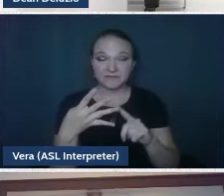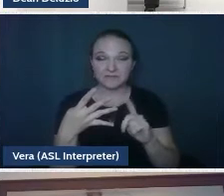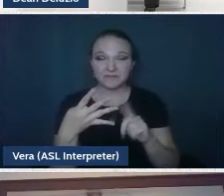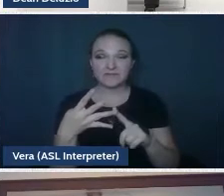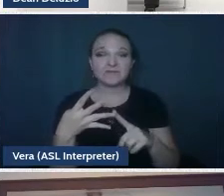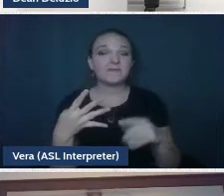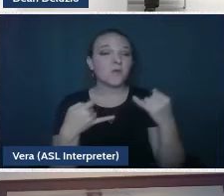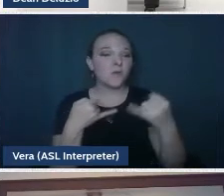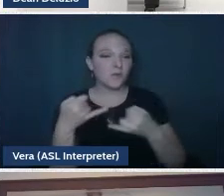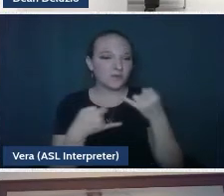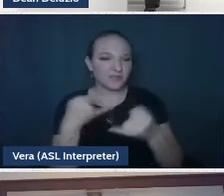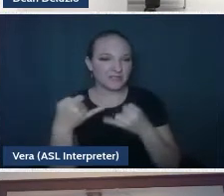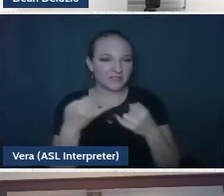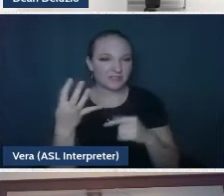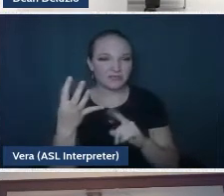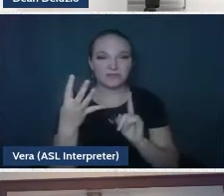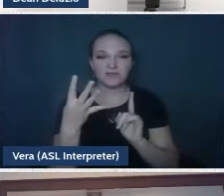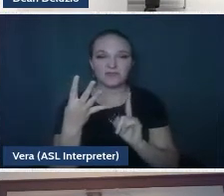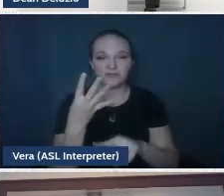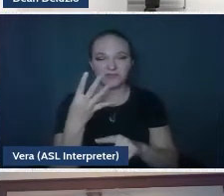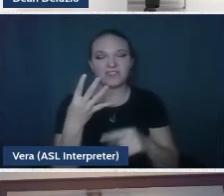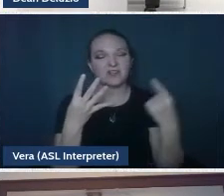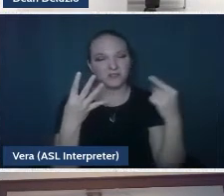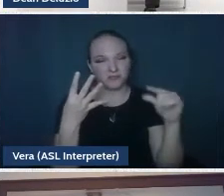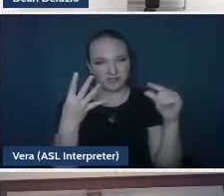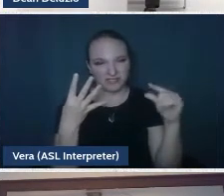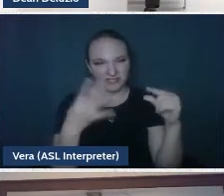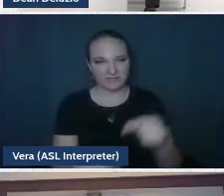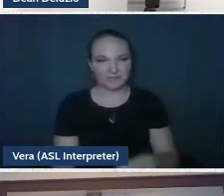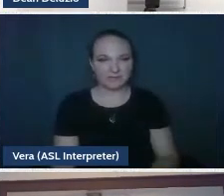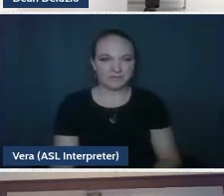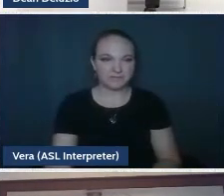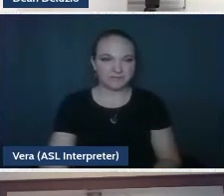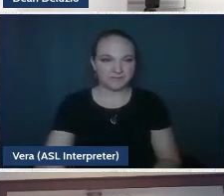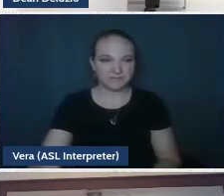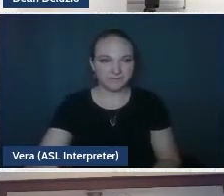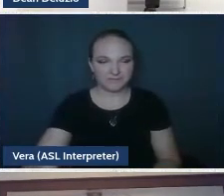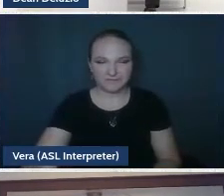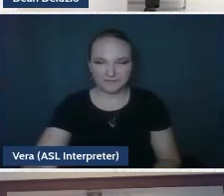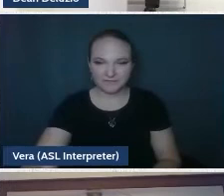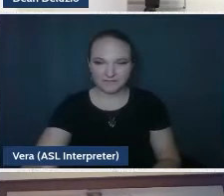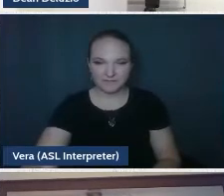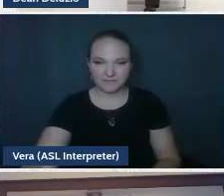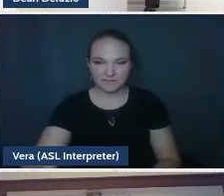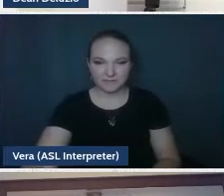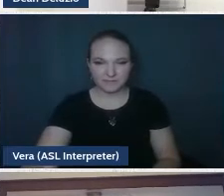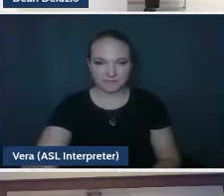Already, or Golden Party Accessory? Interesting choices here.